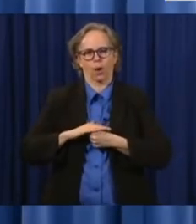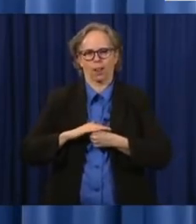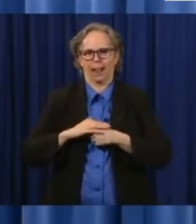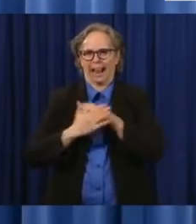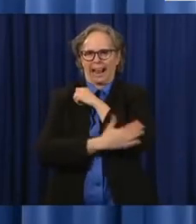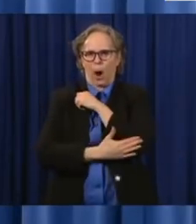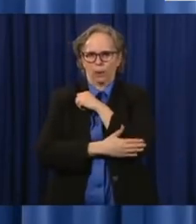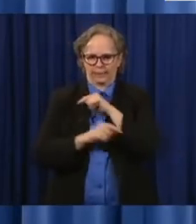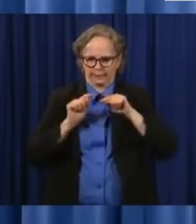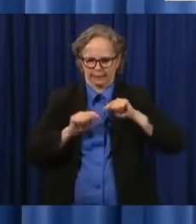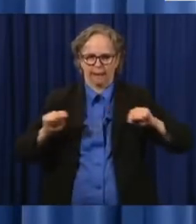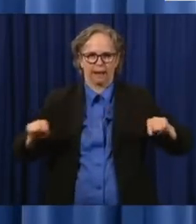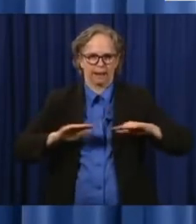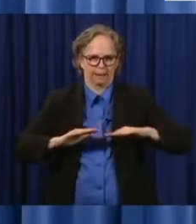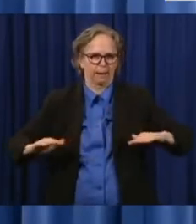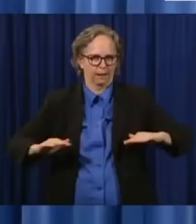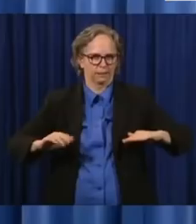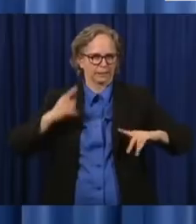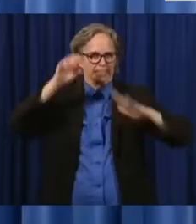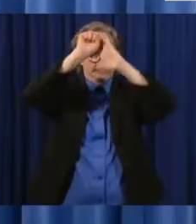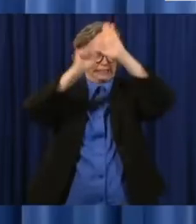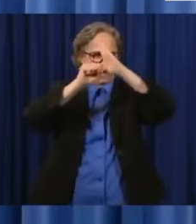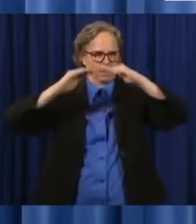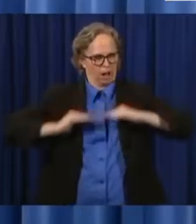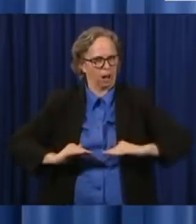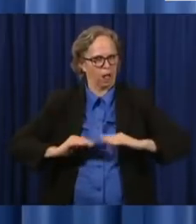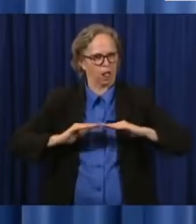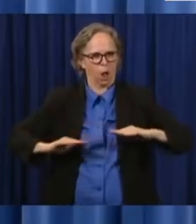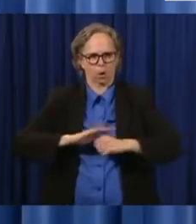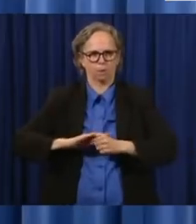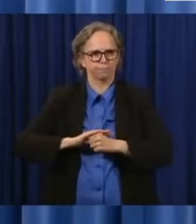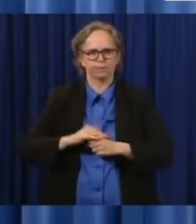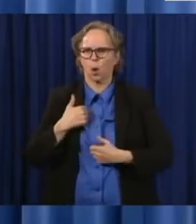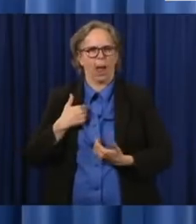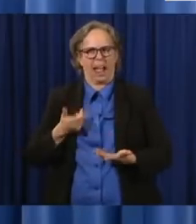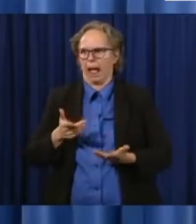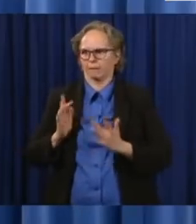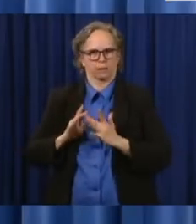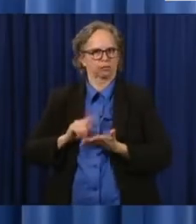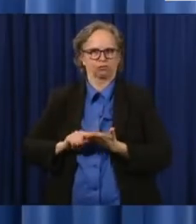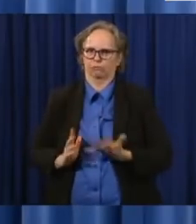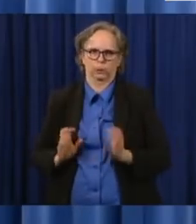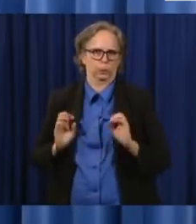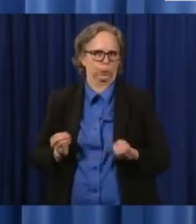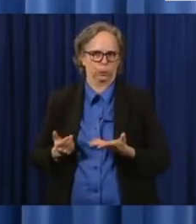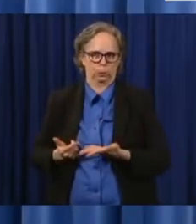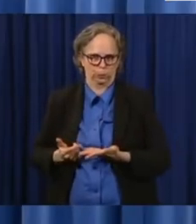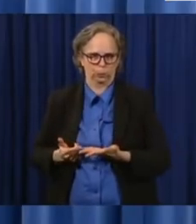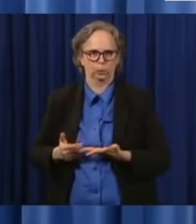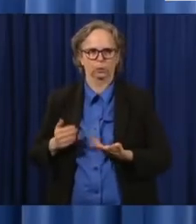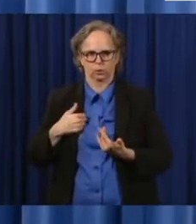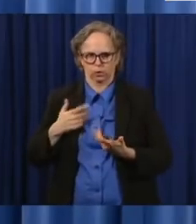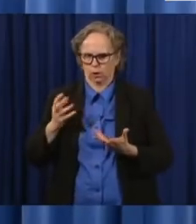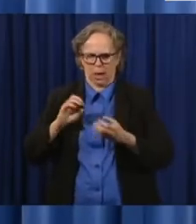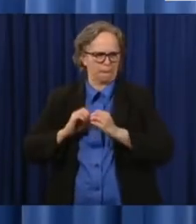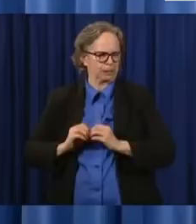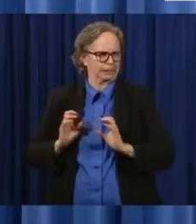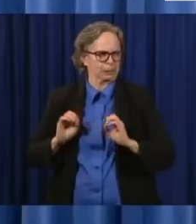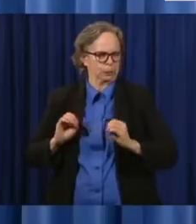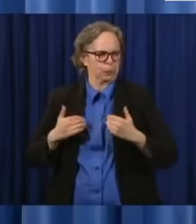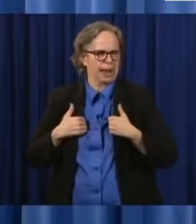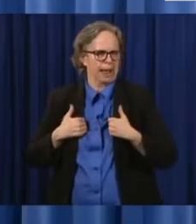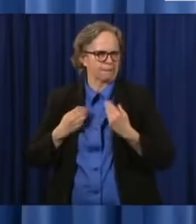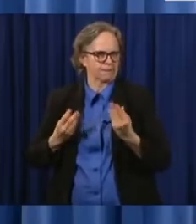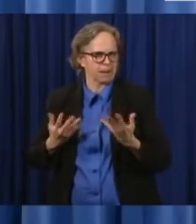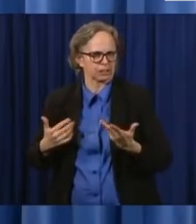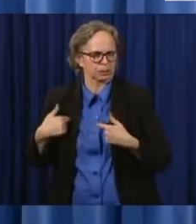level. And I don't have numbers on those, but we will have those shortly because I'm asking my team to